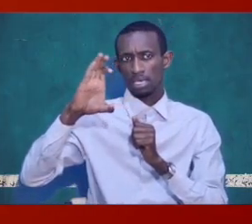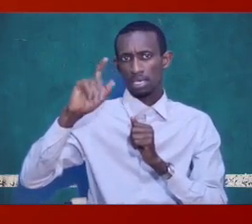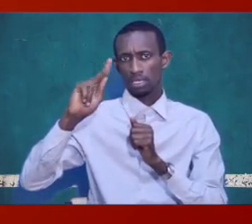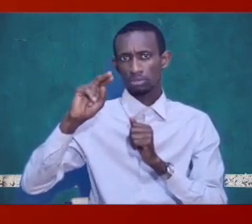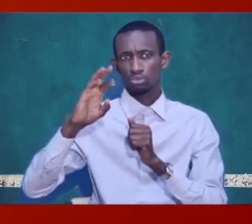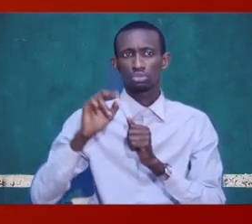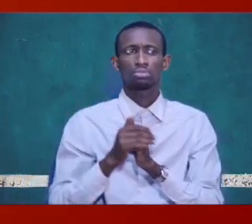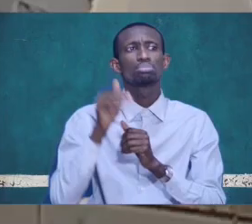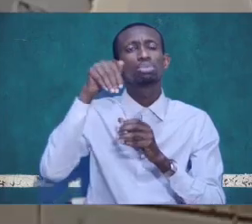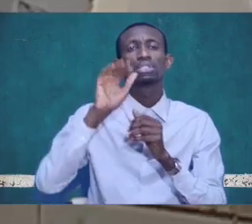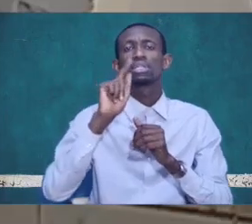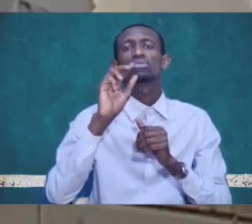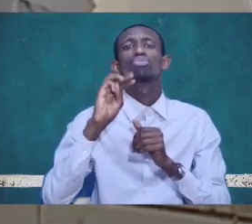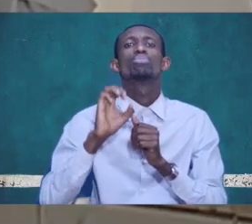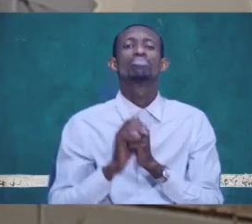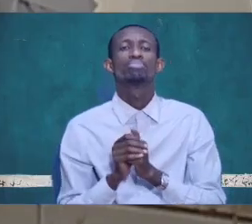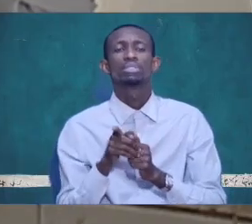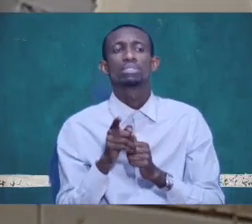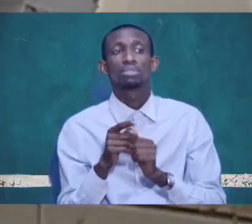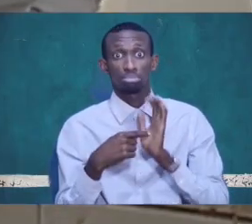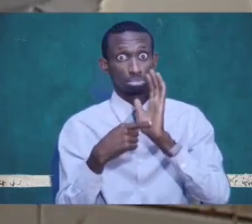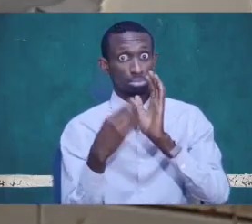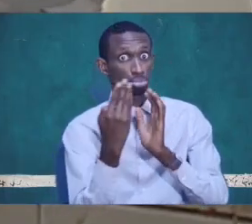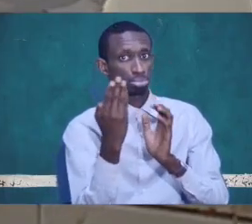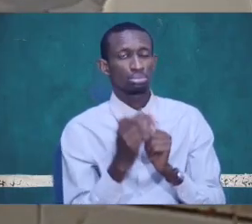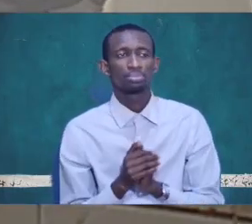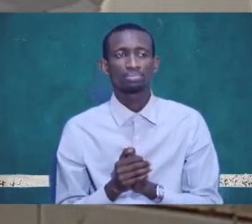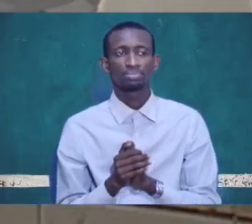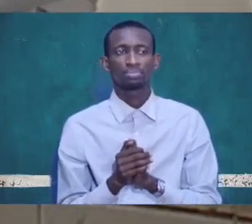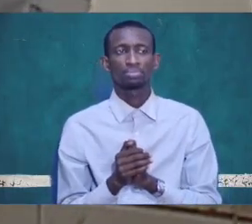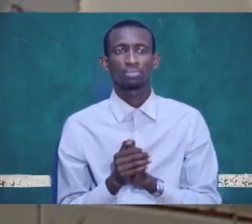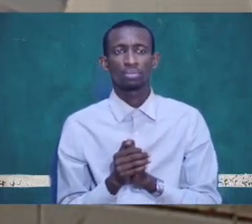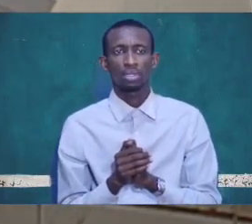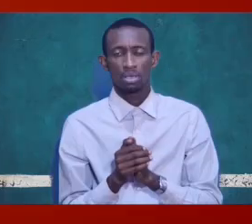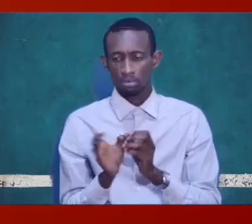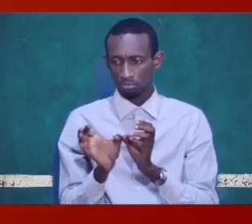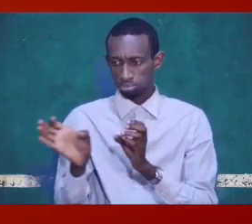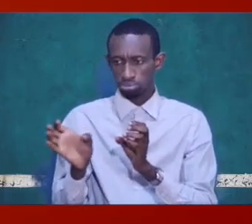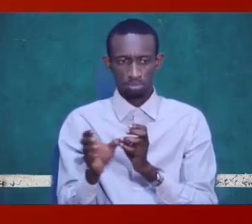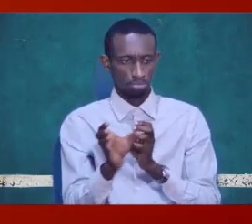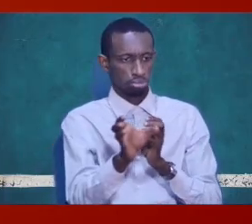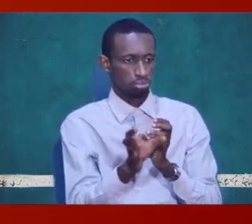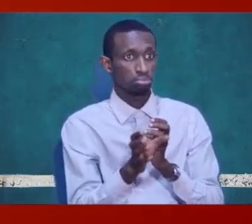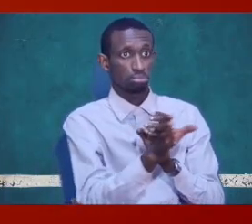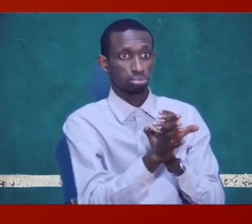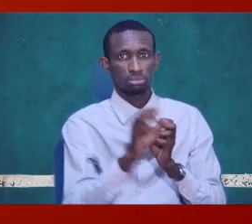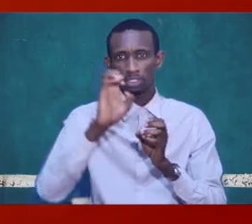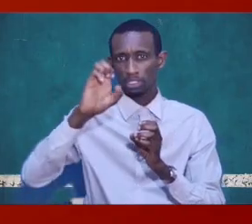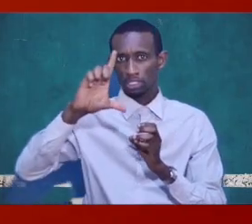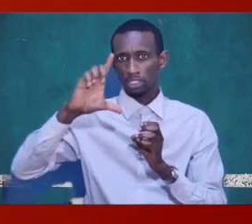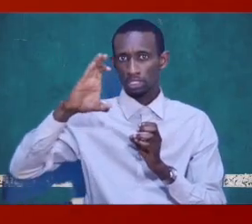So we can represent the distribution of electrons by using diagrams, or we just